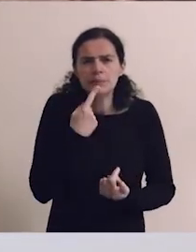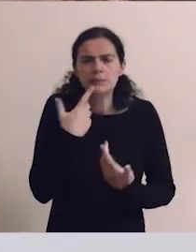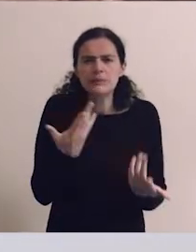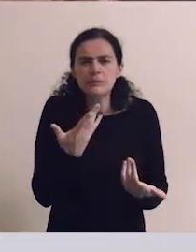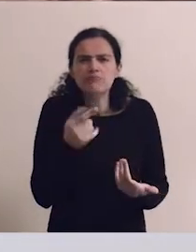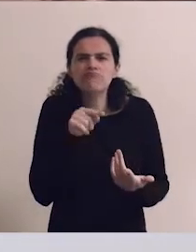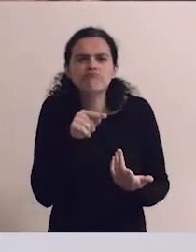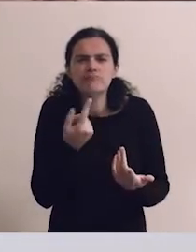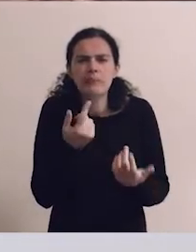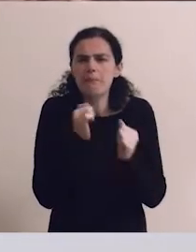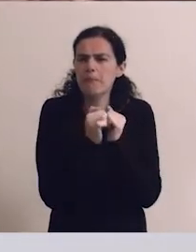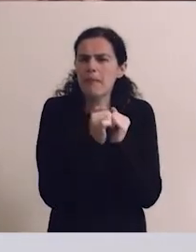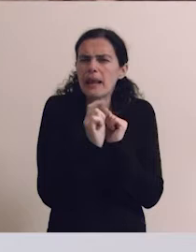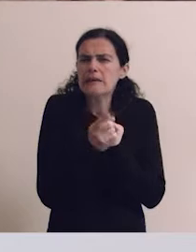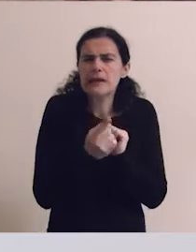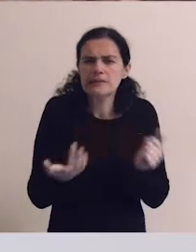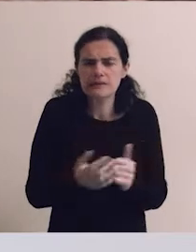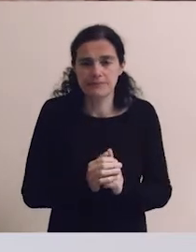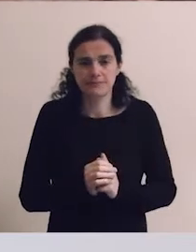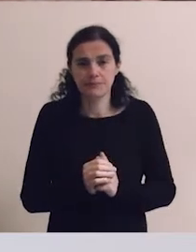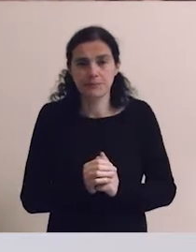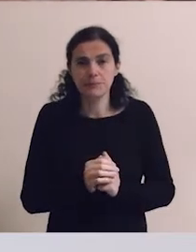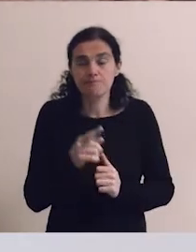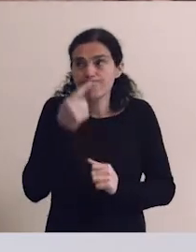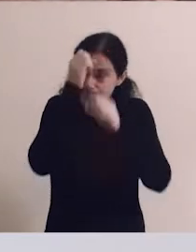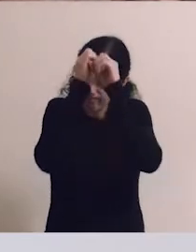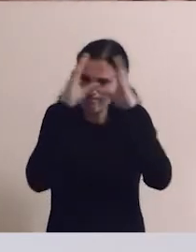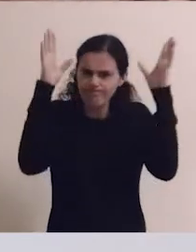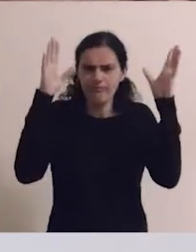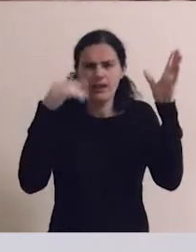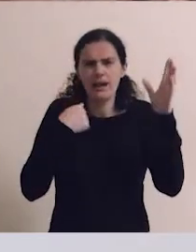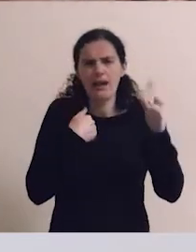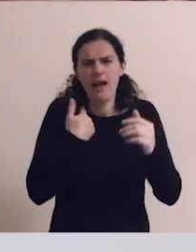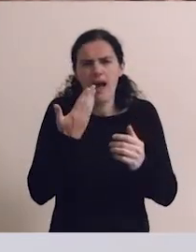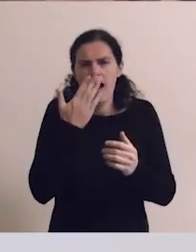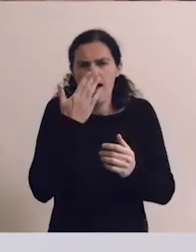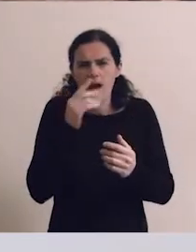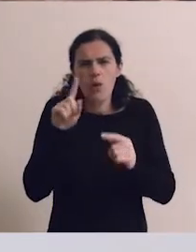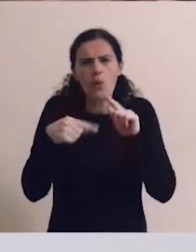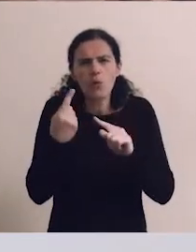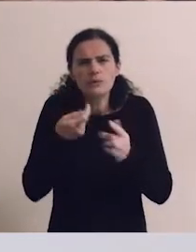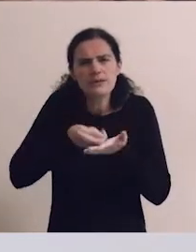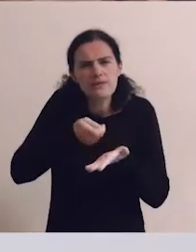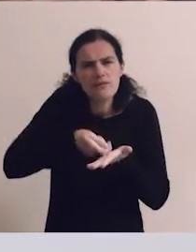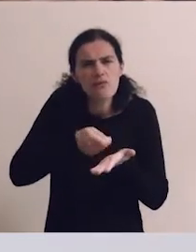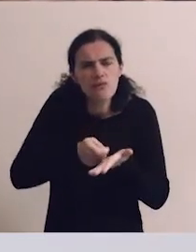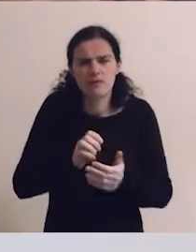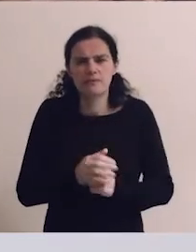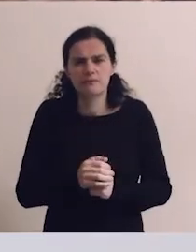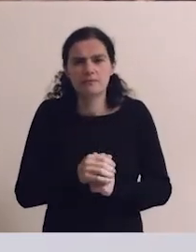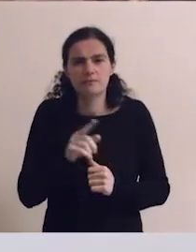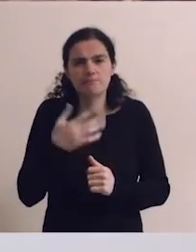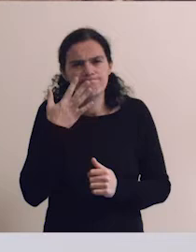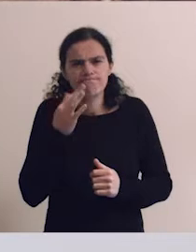out what was this piece of paper that in her mind looked like another engraving. And